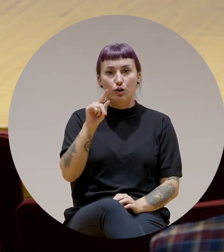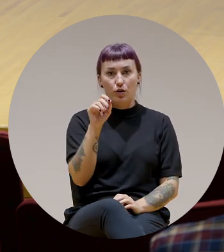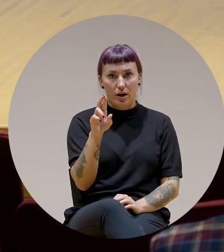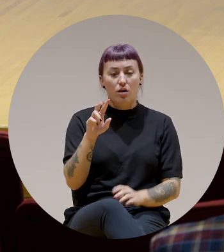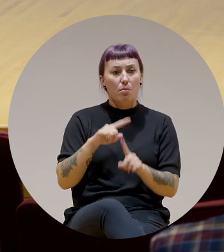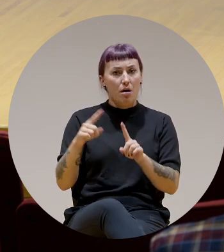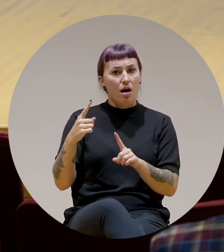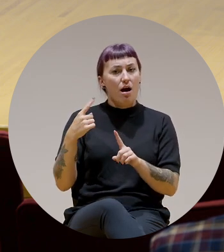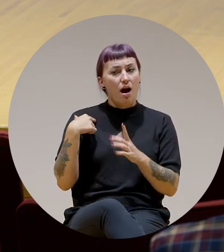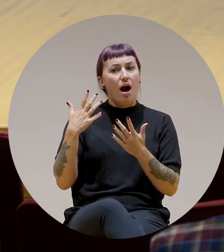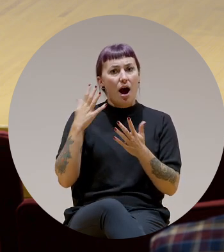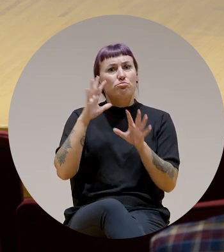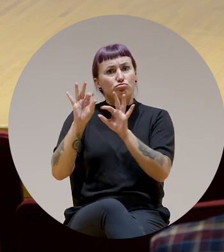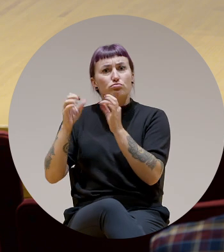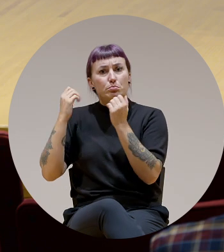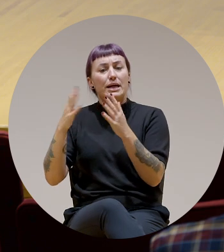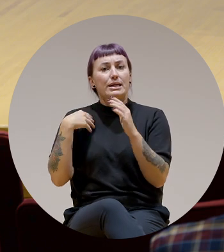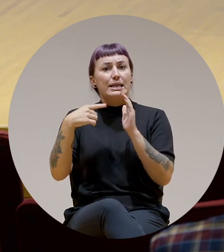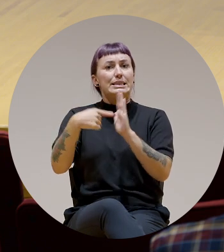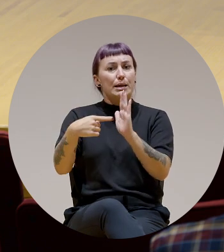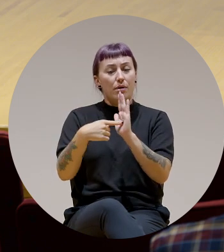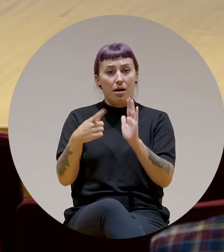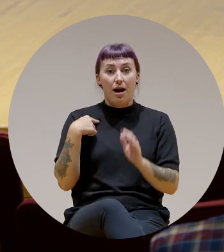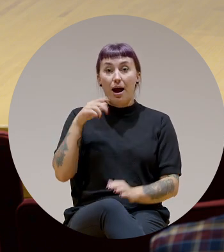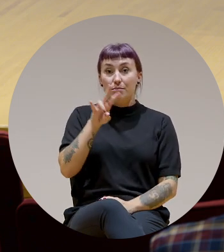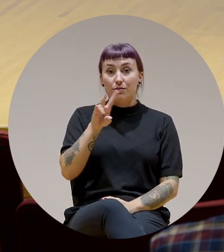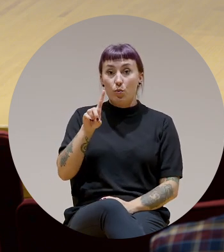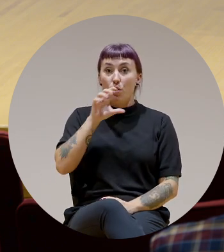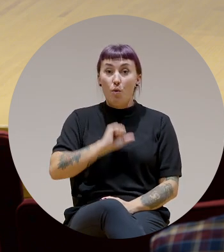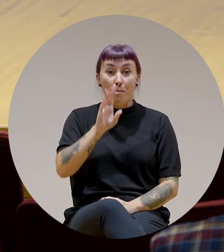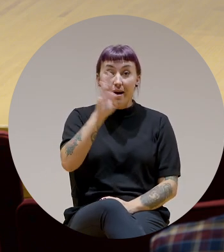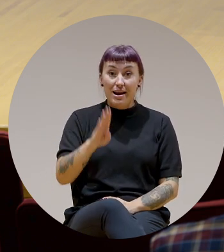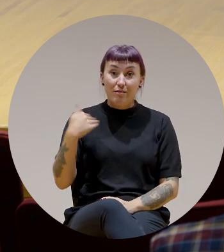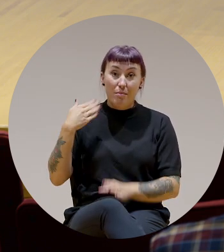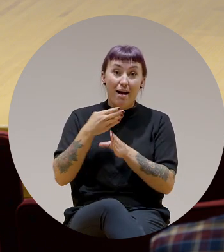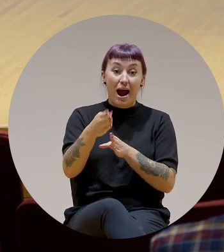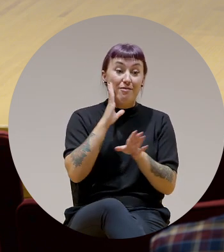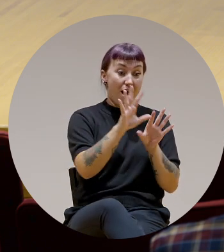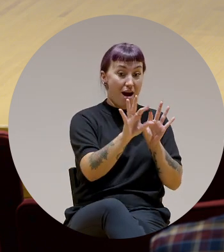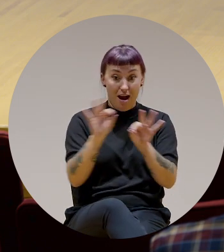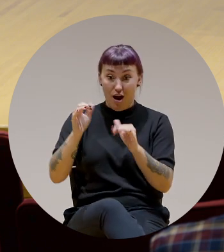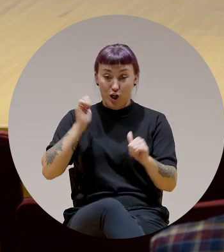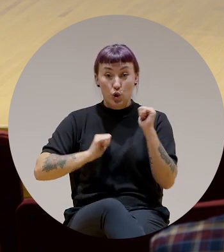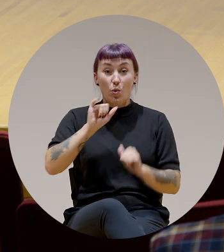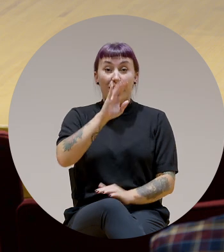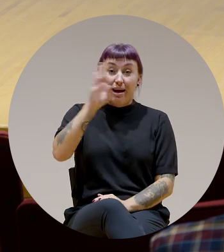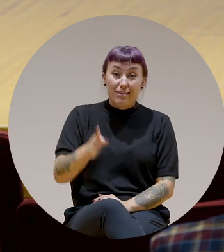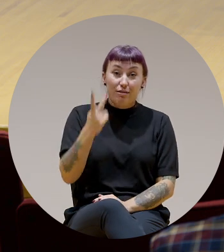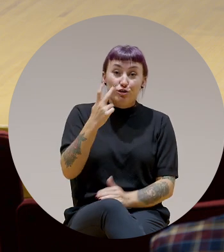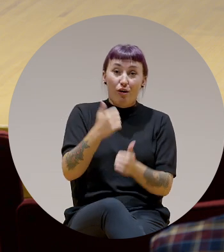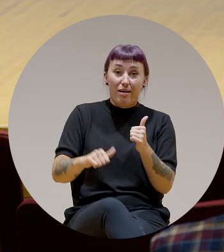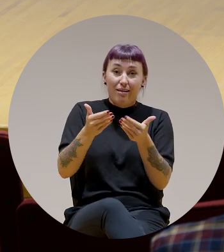I've curated a lot of exhibits. I'm 71 years old, and never in my career have I curated a show where I have never